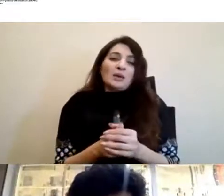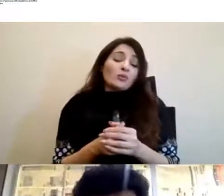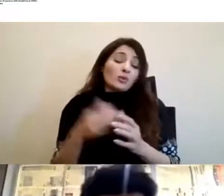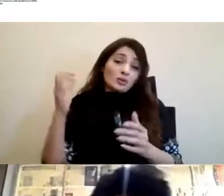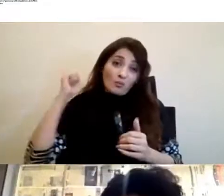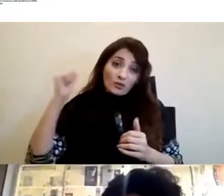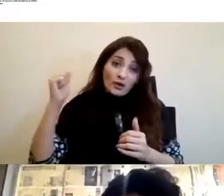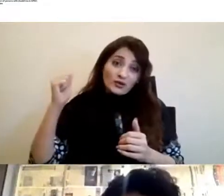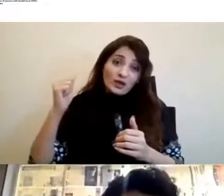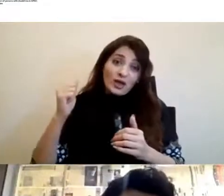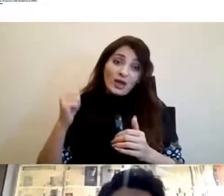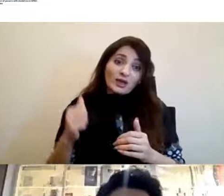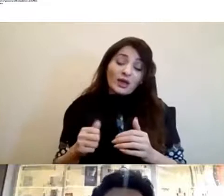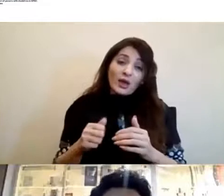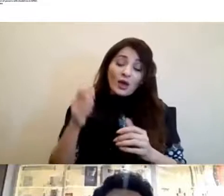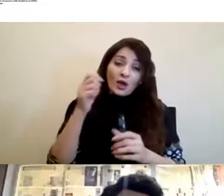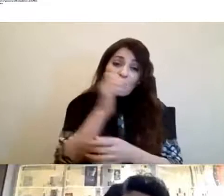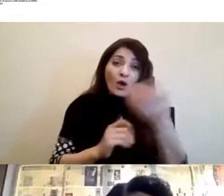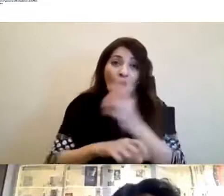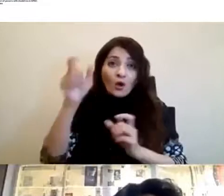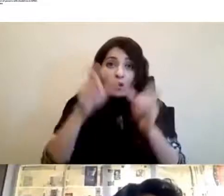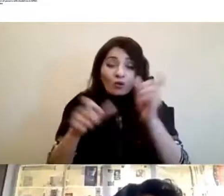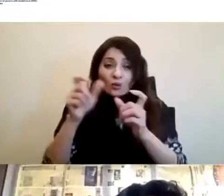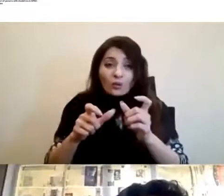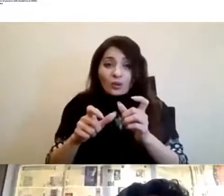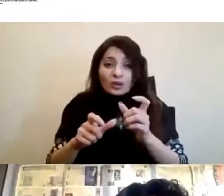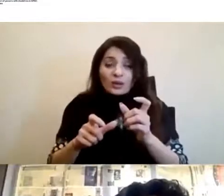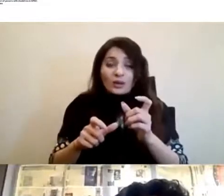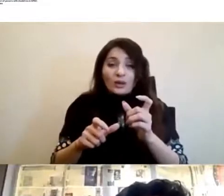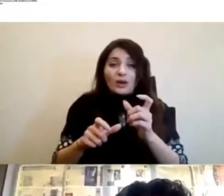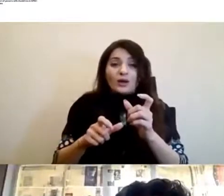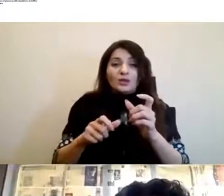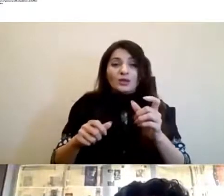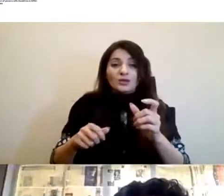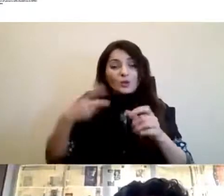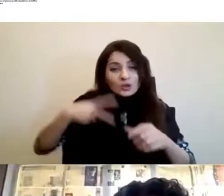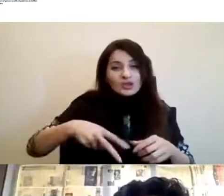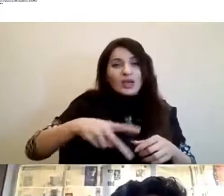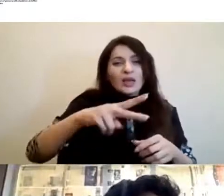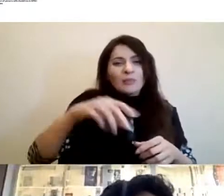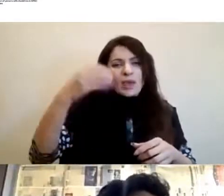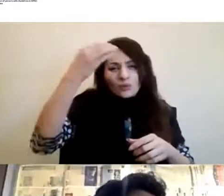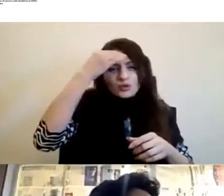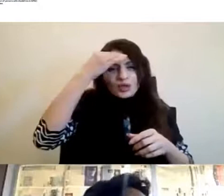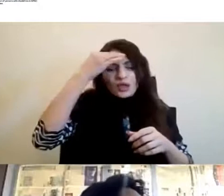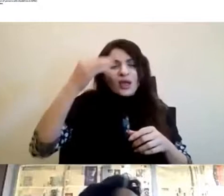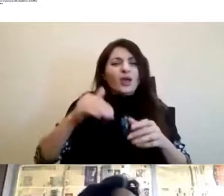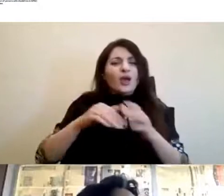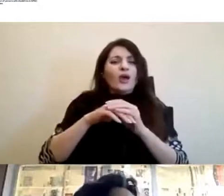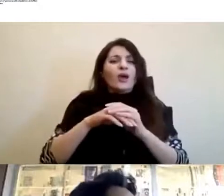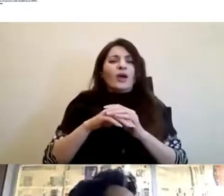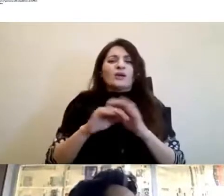improve the lives of people with mobility disabilities through virtual reality and augmented